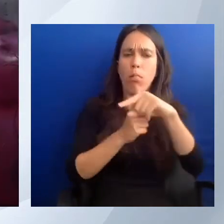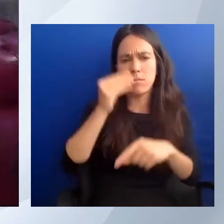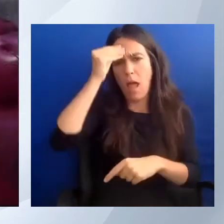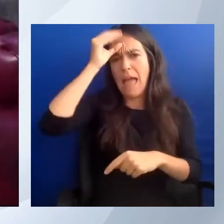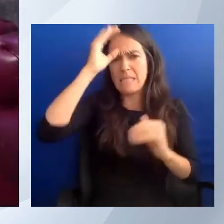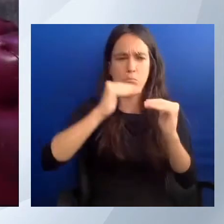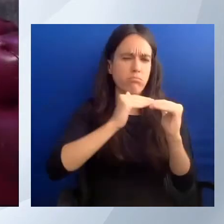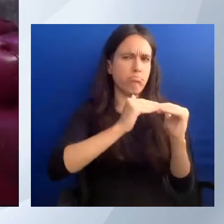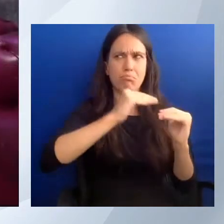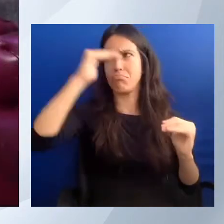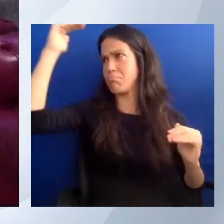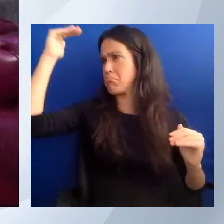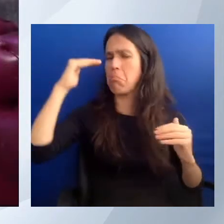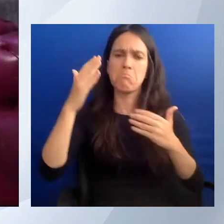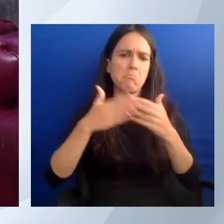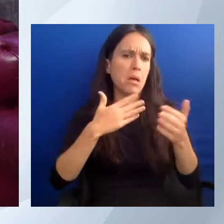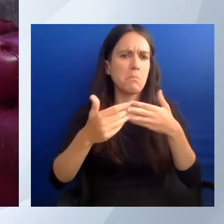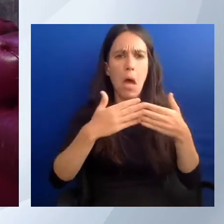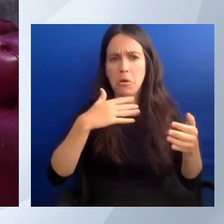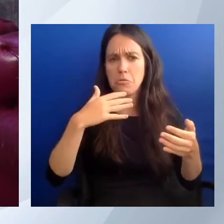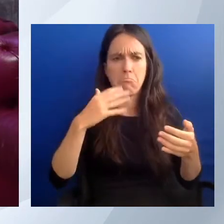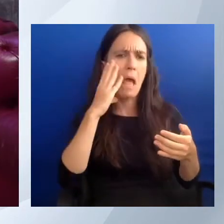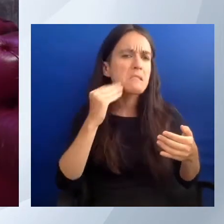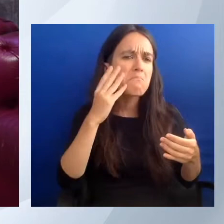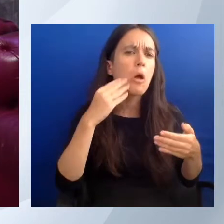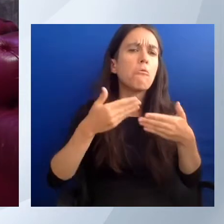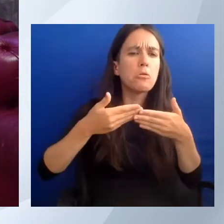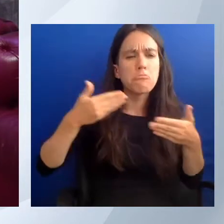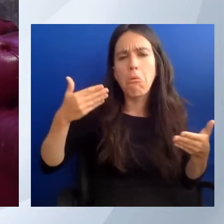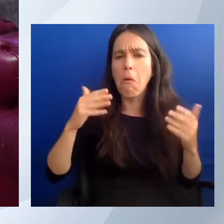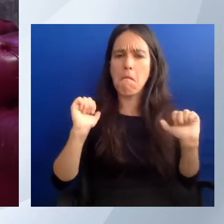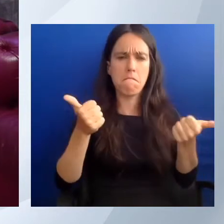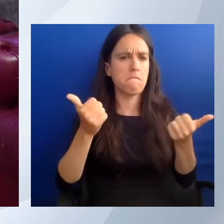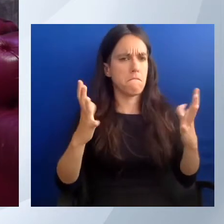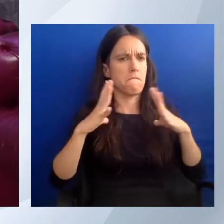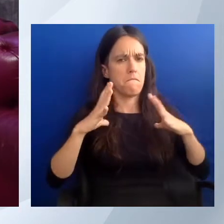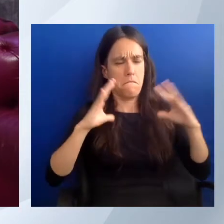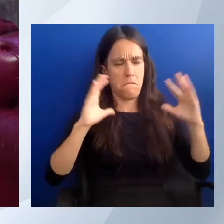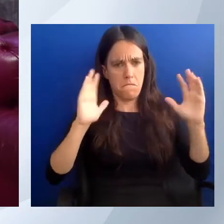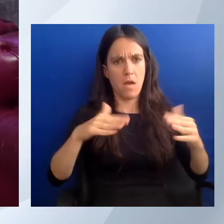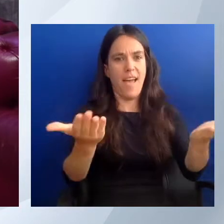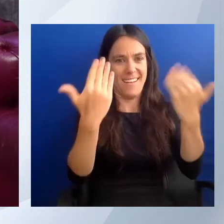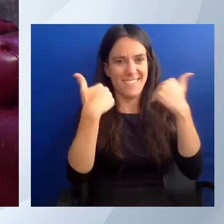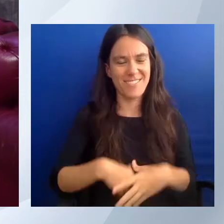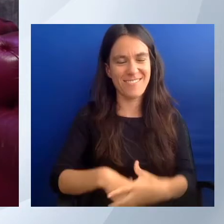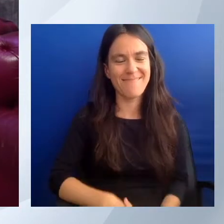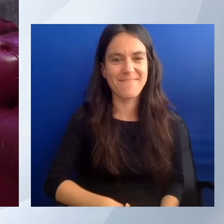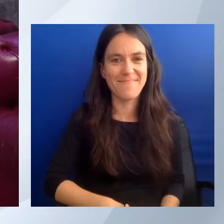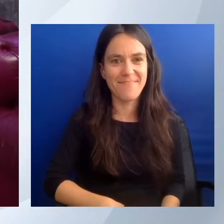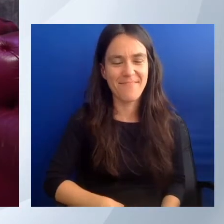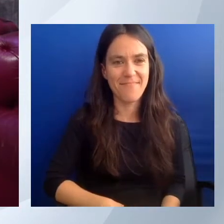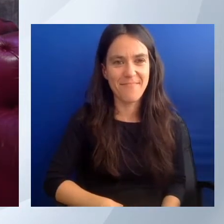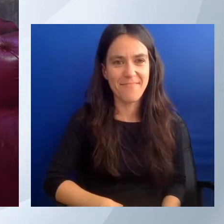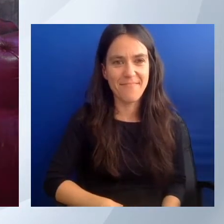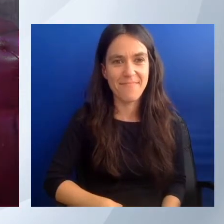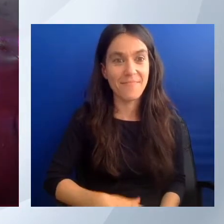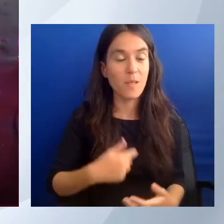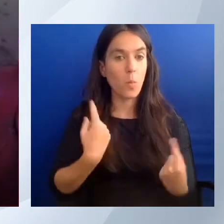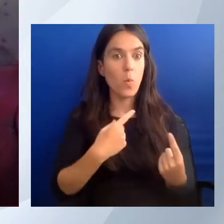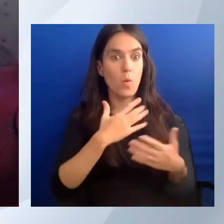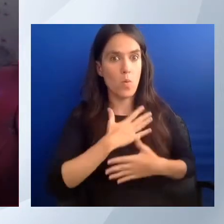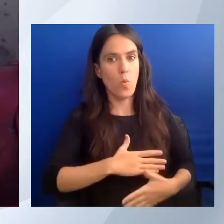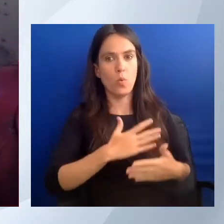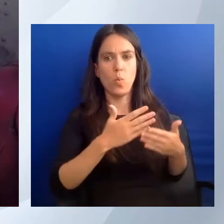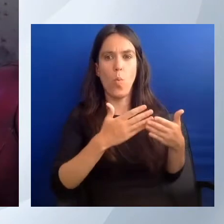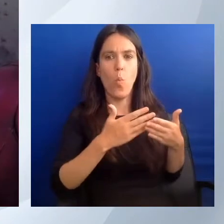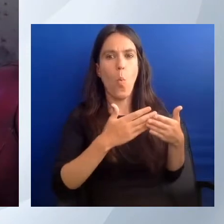matter how experienced you are, no, not at all. Can join that event. That's cool. Yeah. Nice. Yeah. Yeah, we want to be open to anyone from any